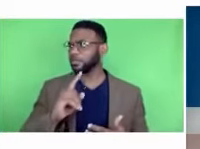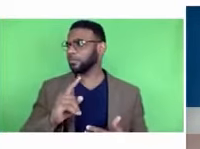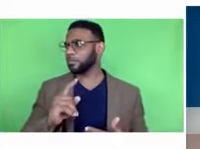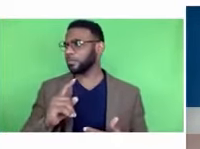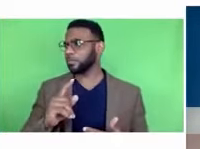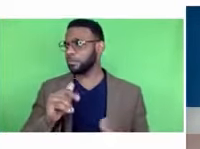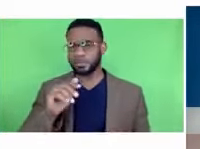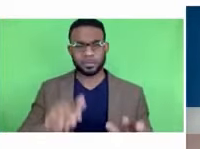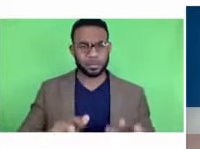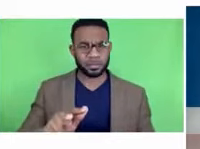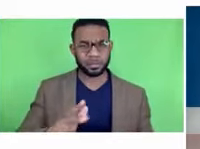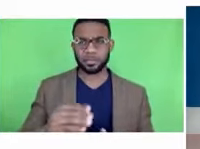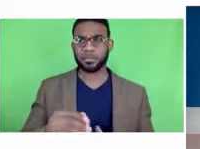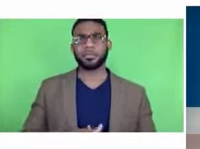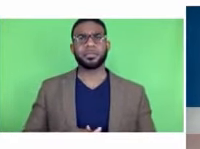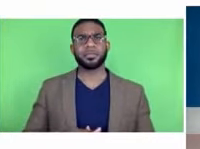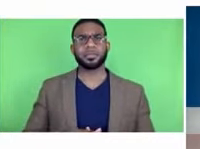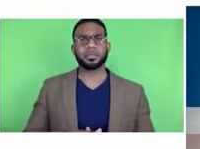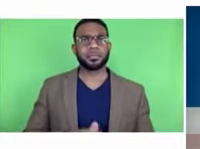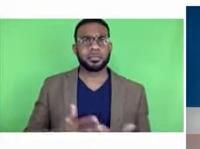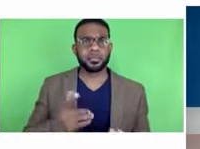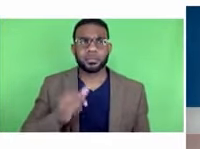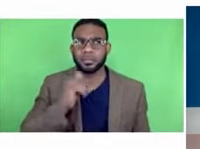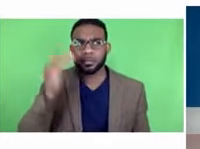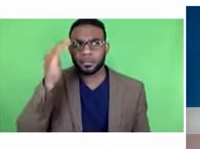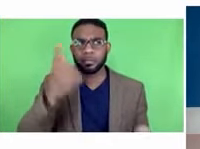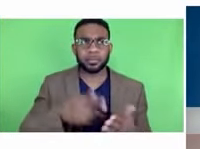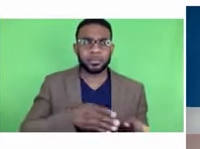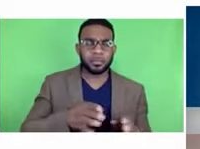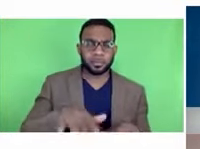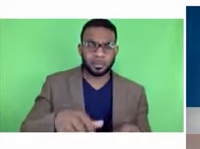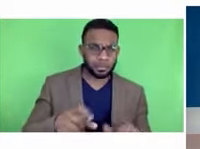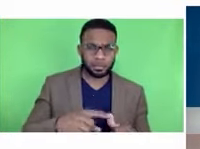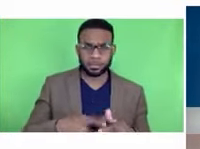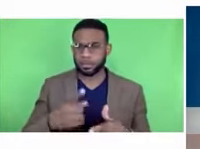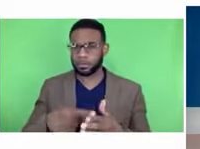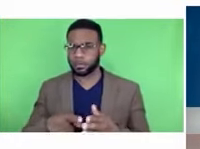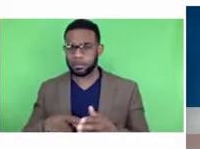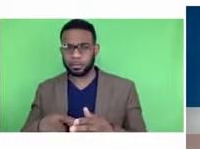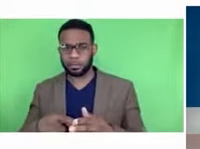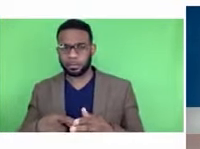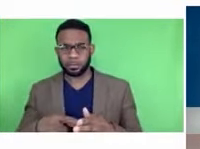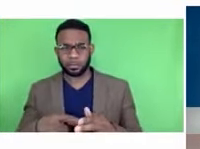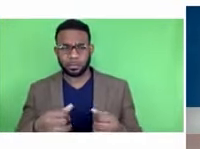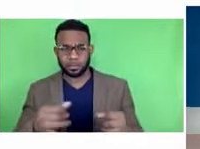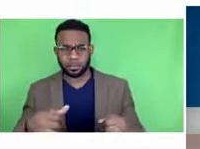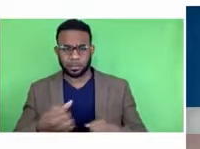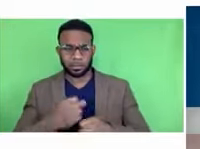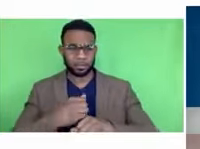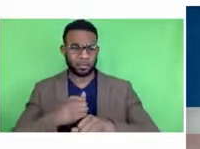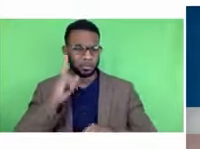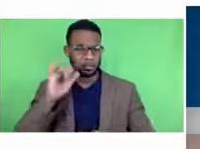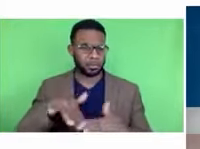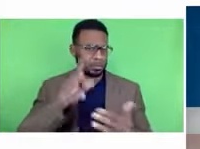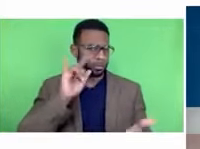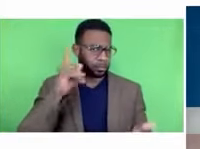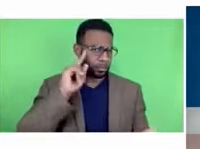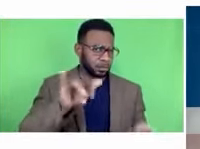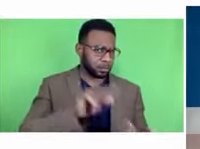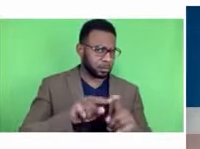uncertainty and you know, just not knowing what path to take or what those guardrails, safe rails look like? How does that look for you as an